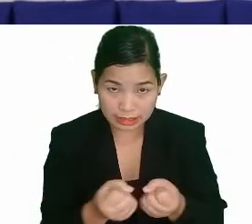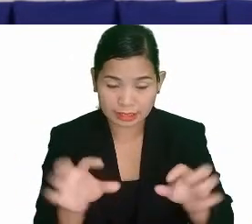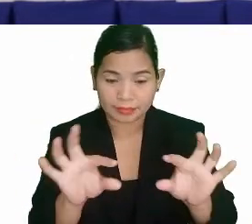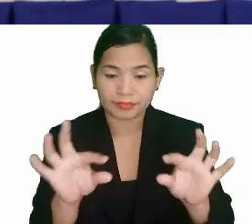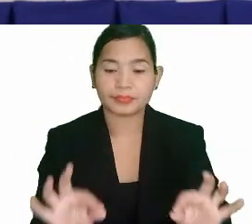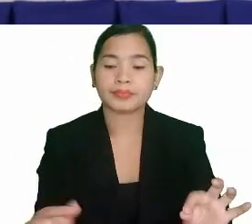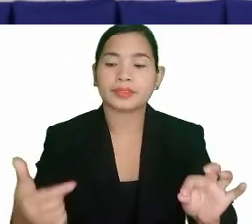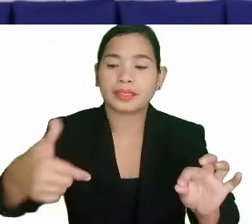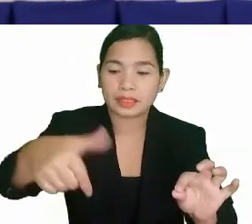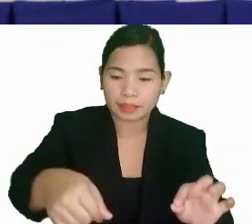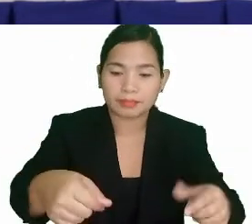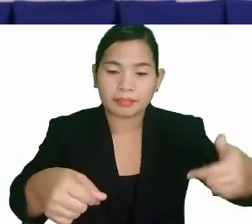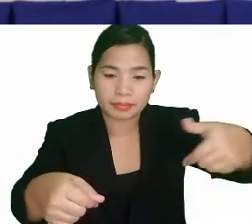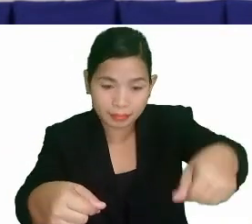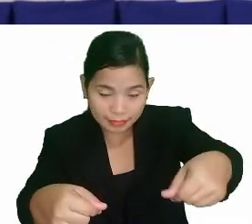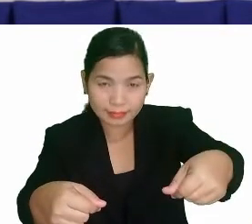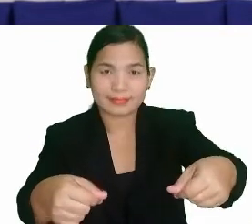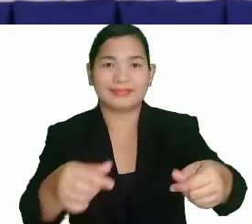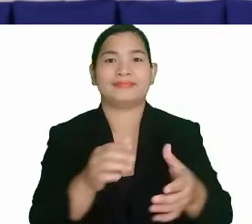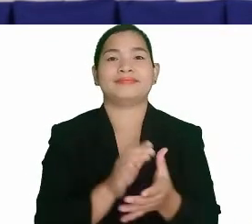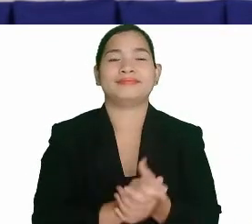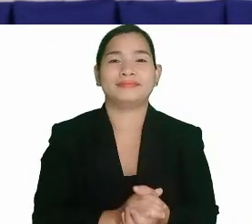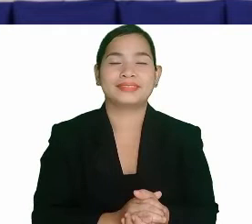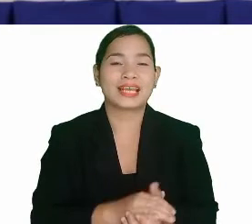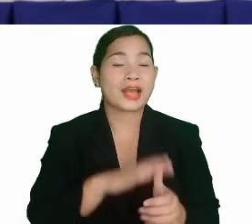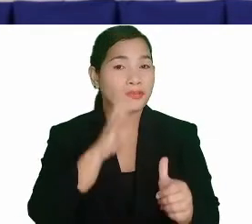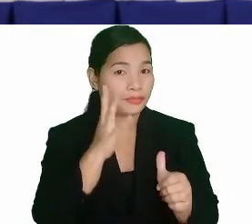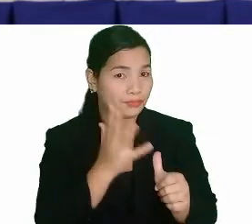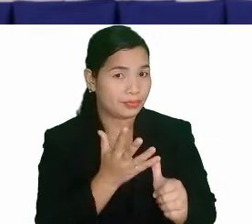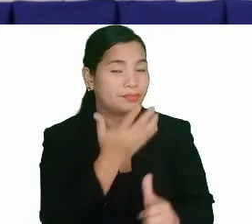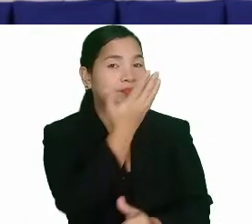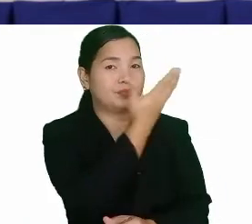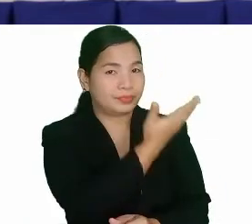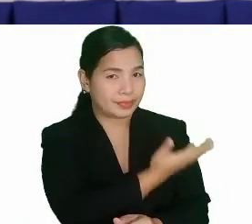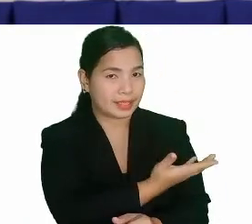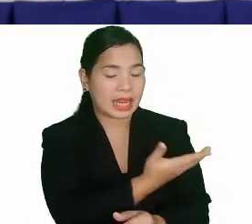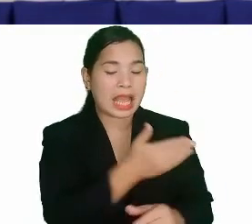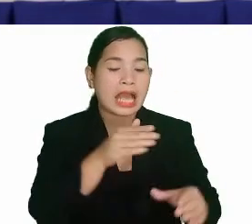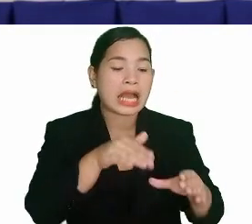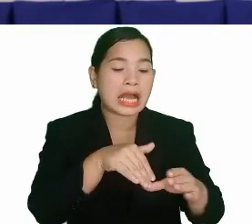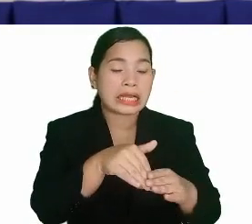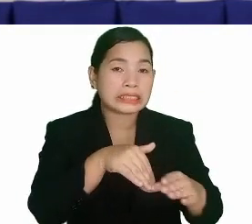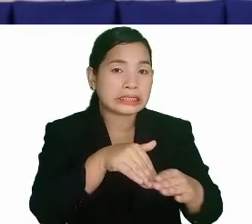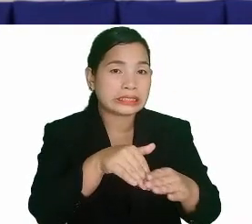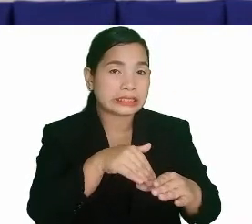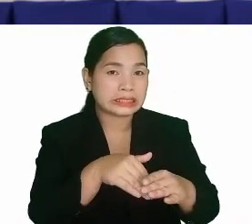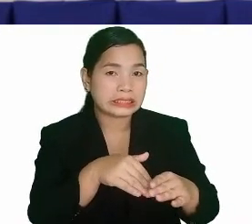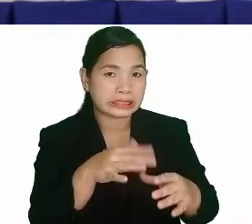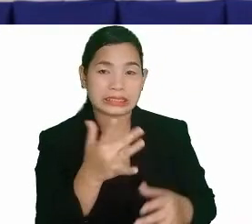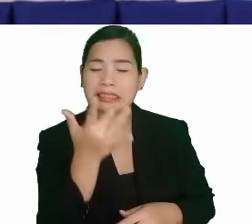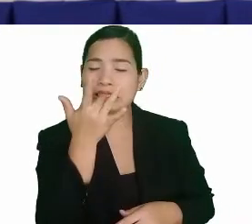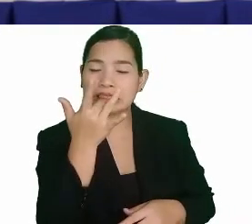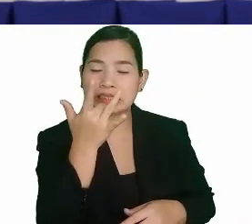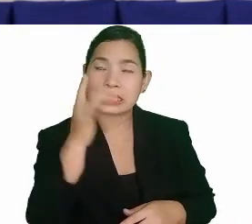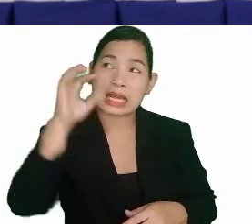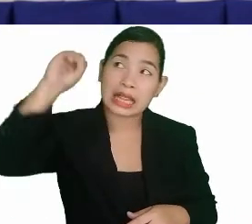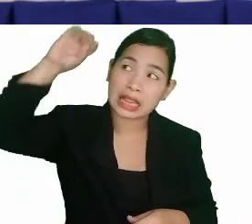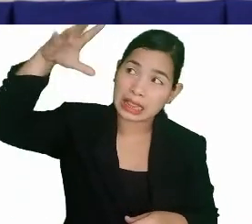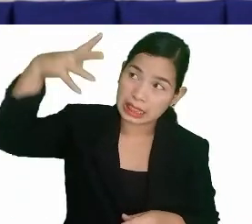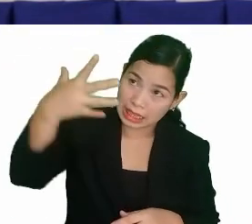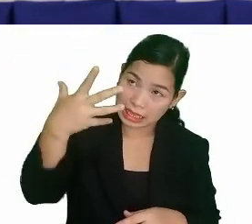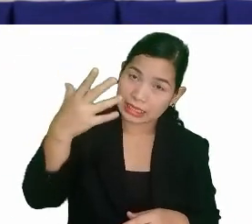the 2 clips. Fifth, adjust the mirror until it reflects light